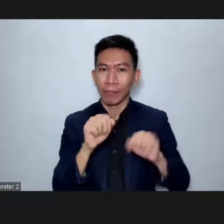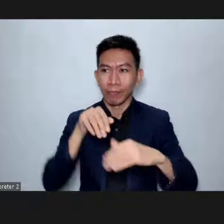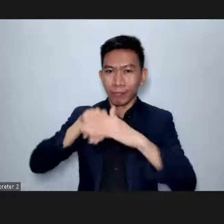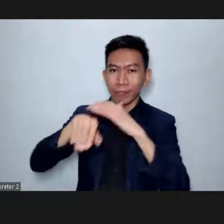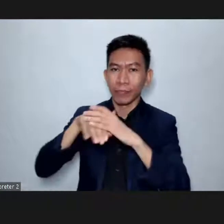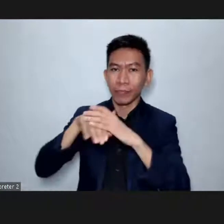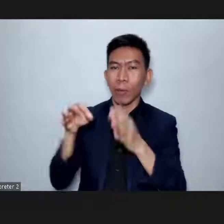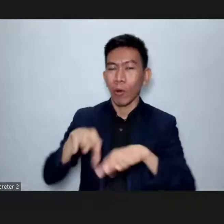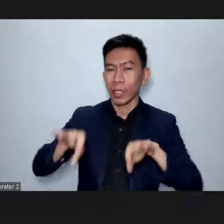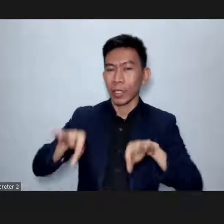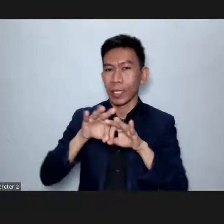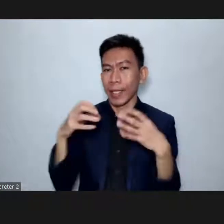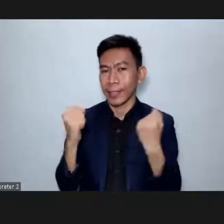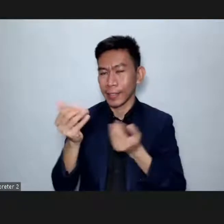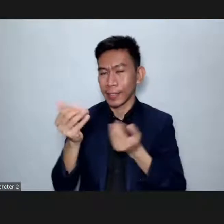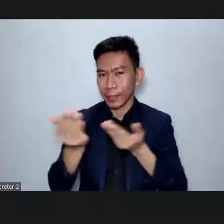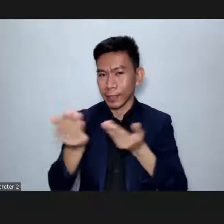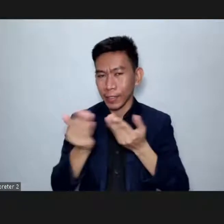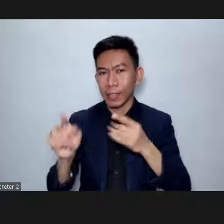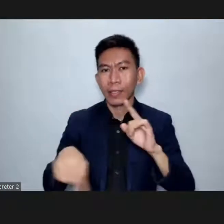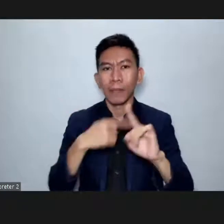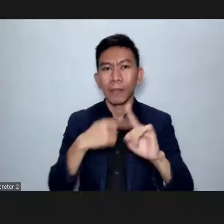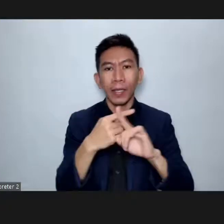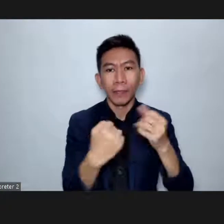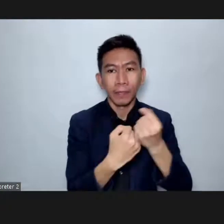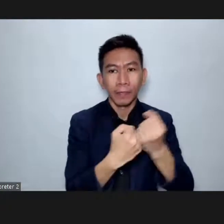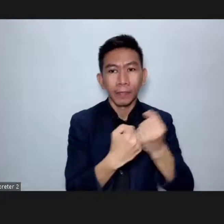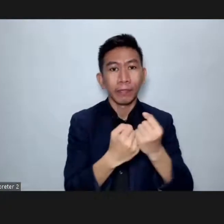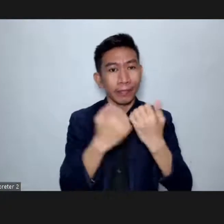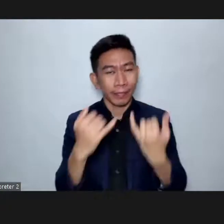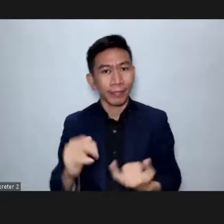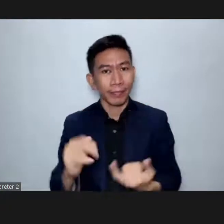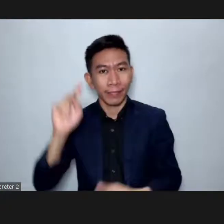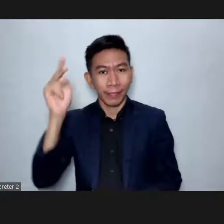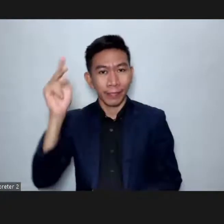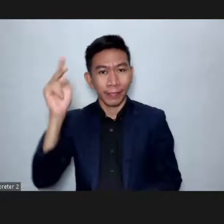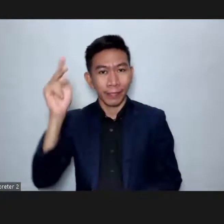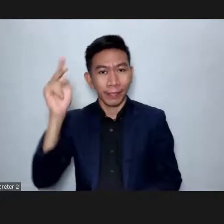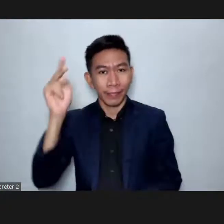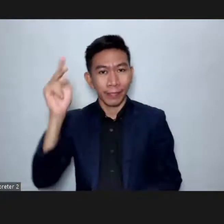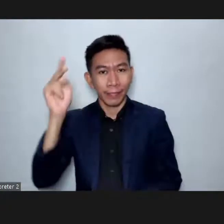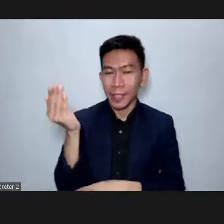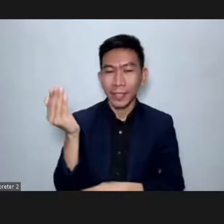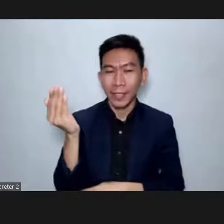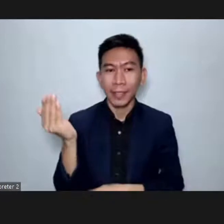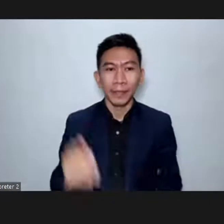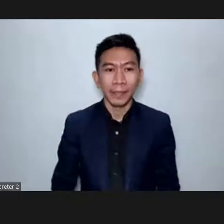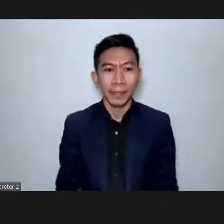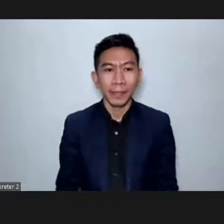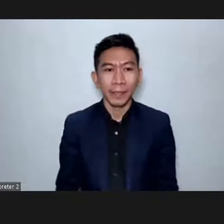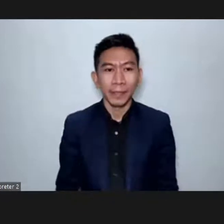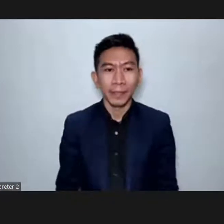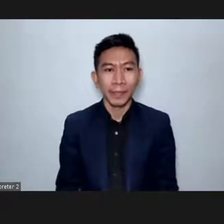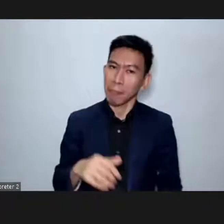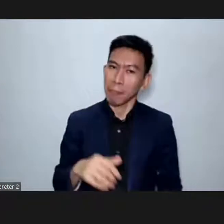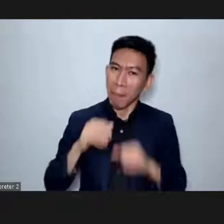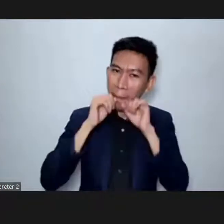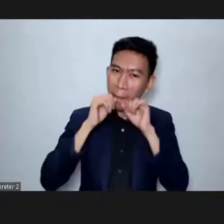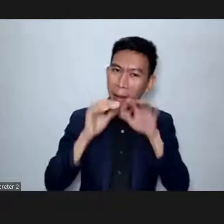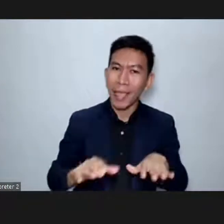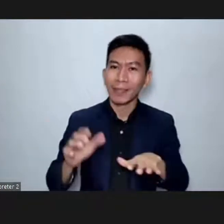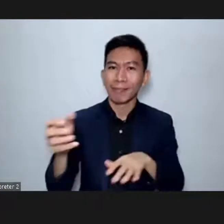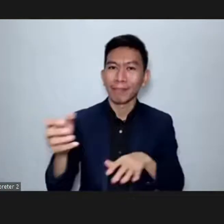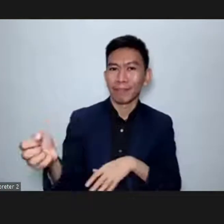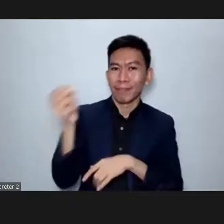support. Now, for our second speaker, we are fortunate to have the technical lead for